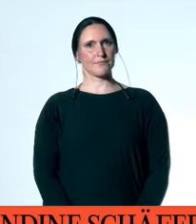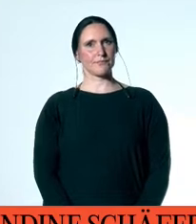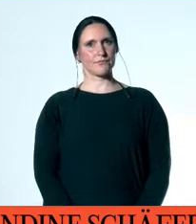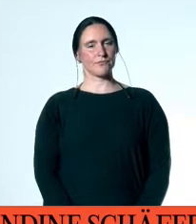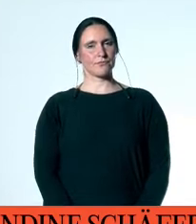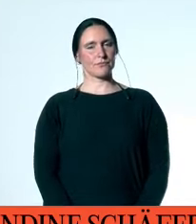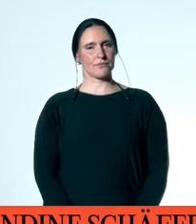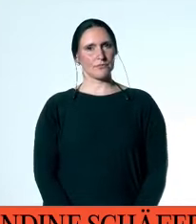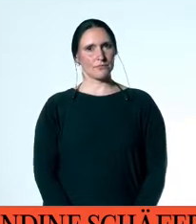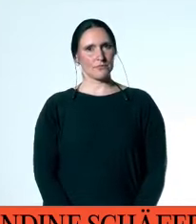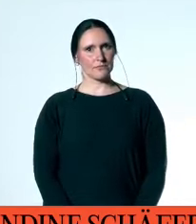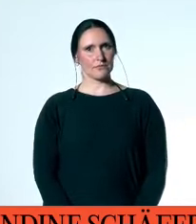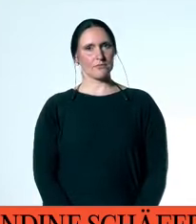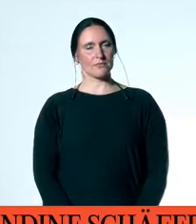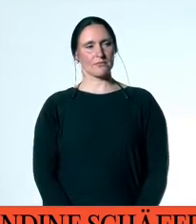ist es so,